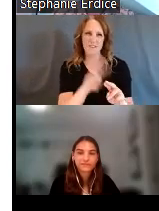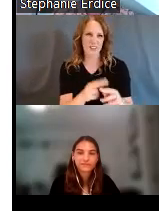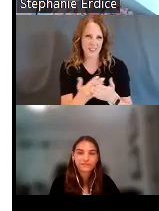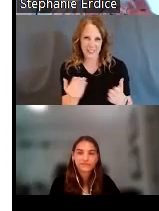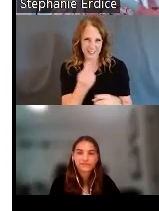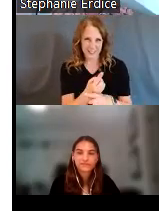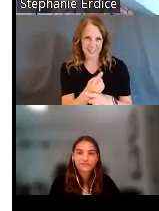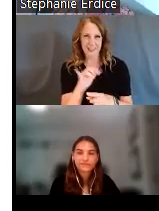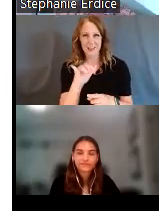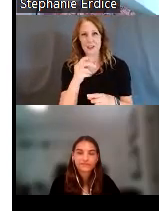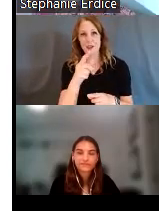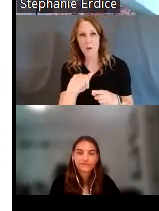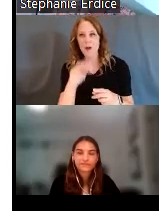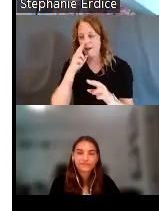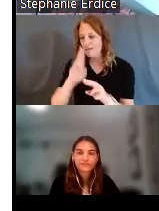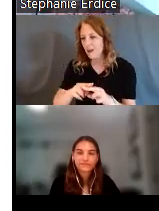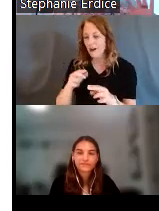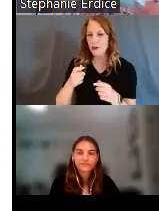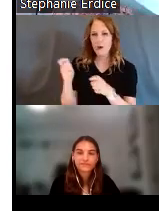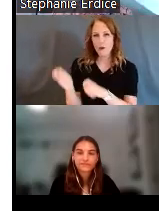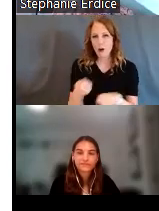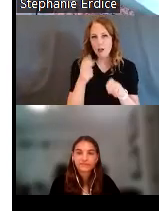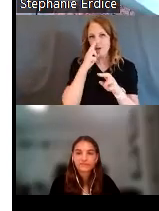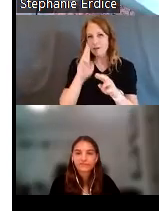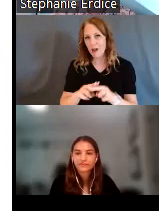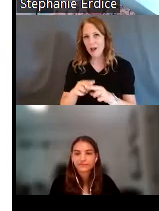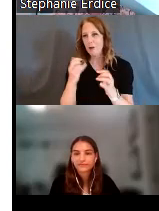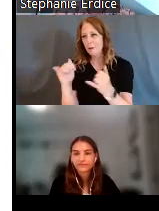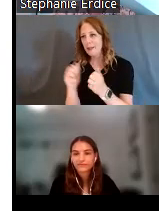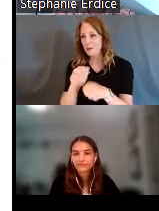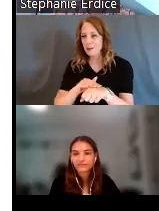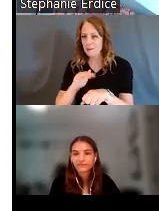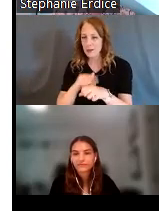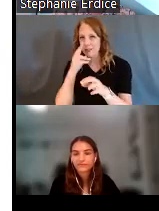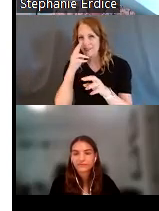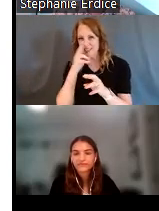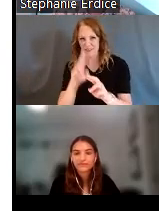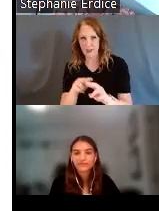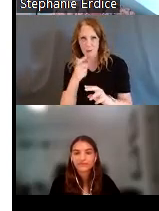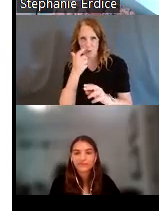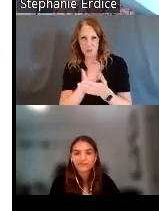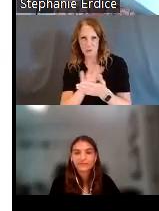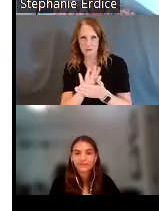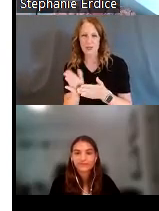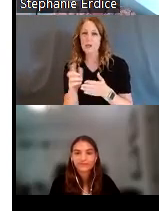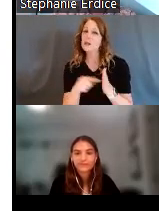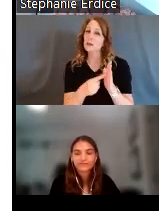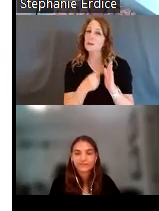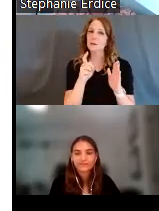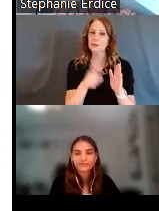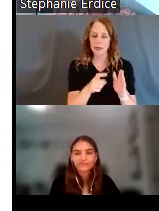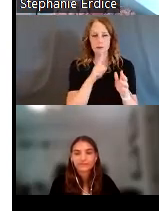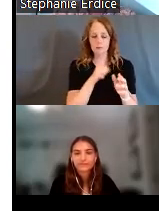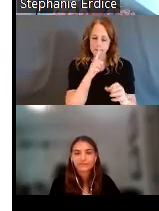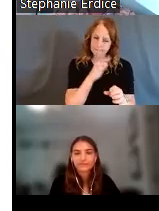like yoga or golfing or playing with our cats or watching a funny movie. So sometimes we have to be really intentional about this part